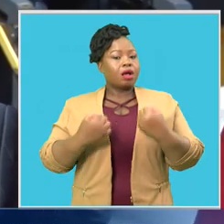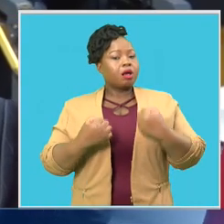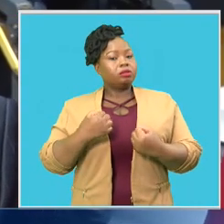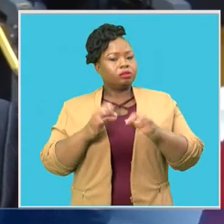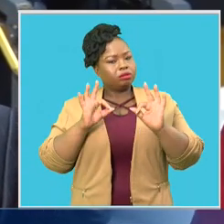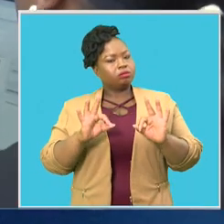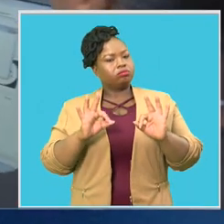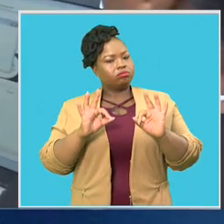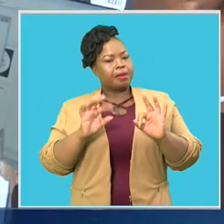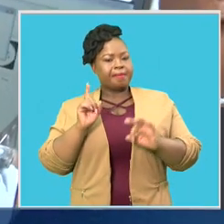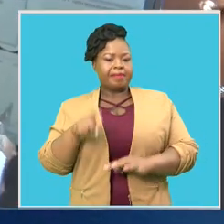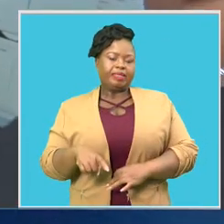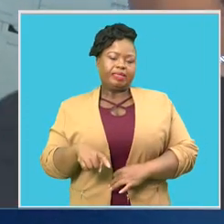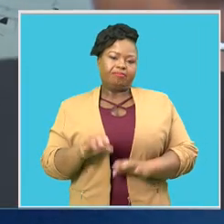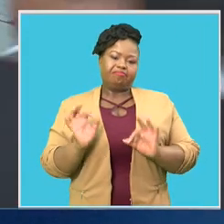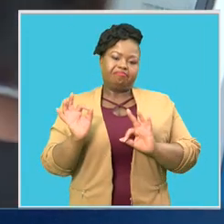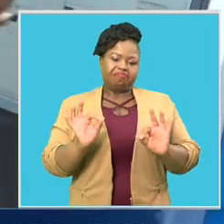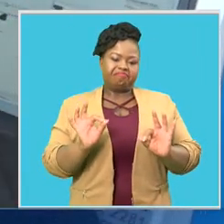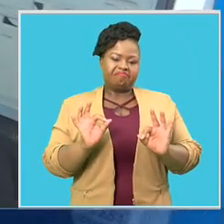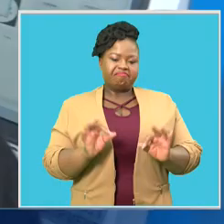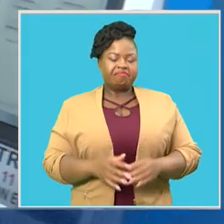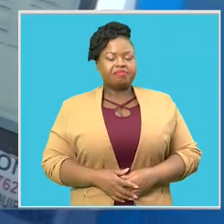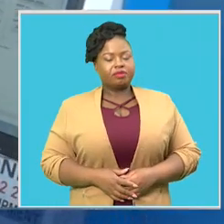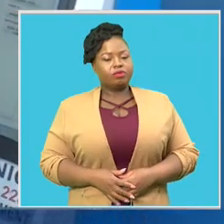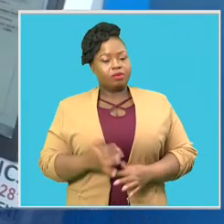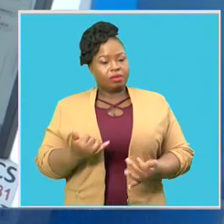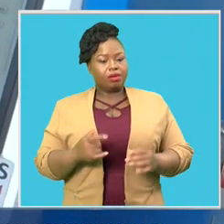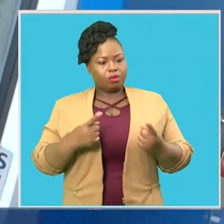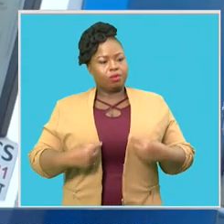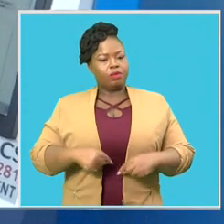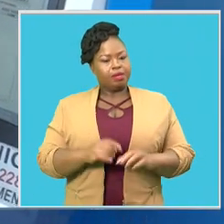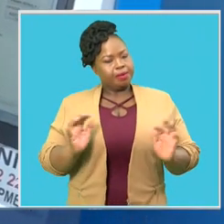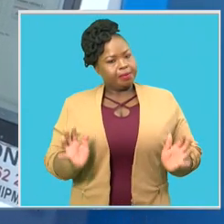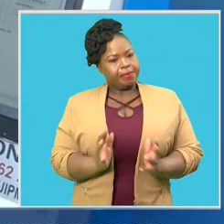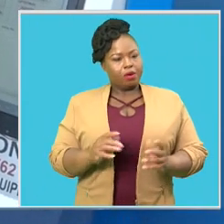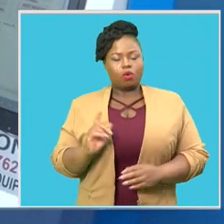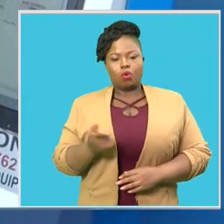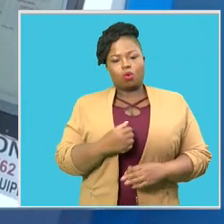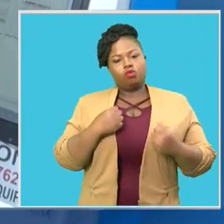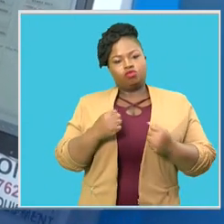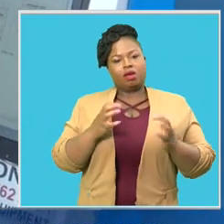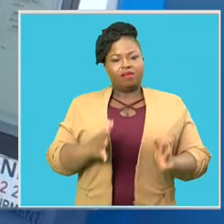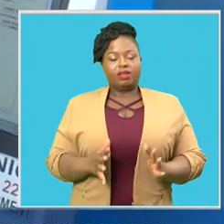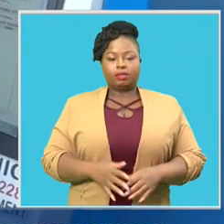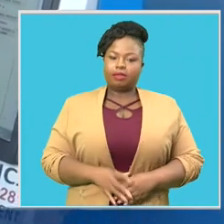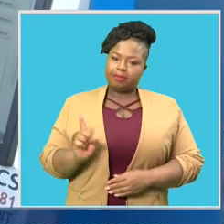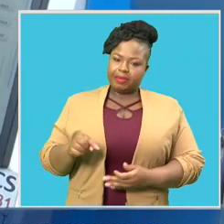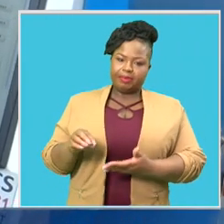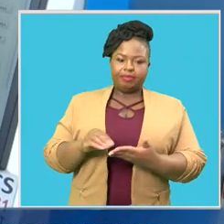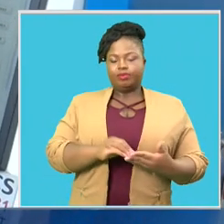fit. So we are now encouraging all drivers in Johannesburg to bring their vehicles